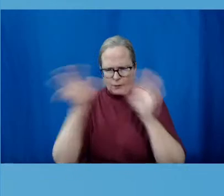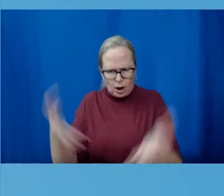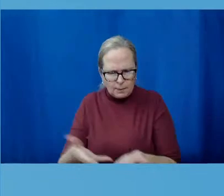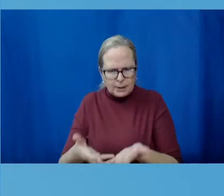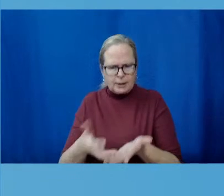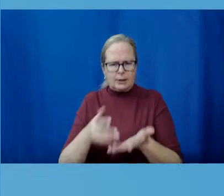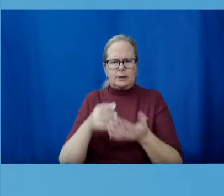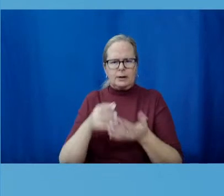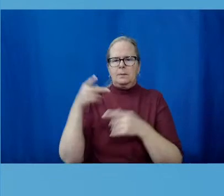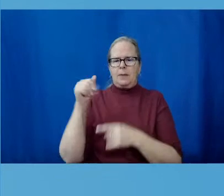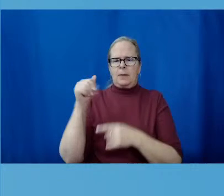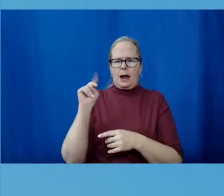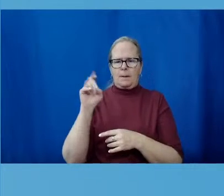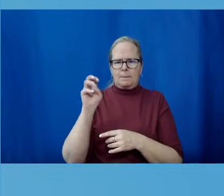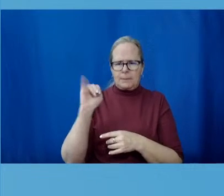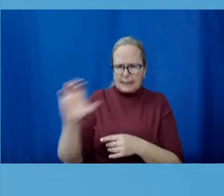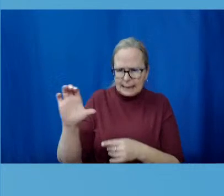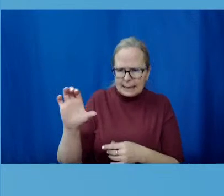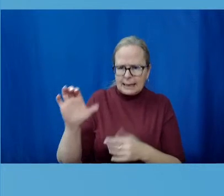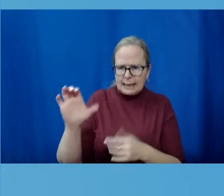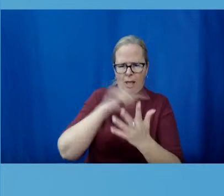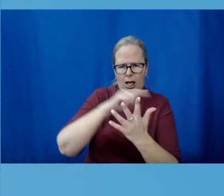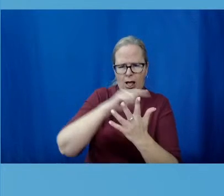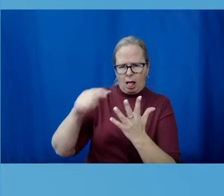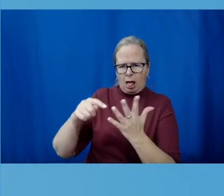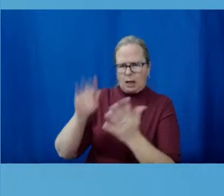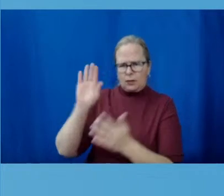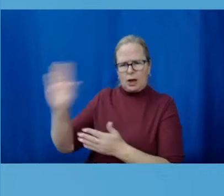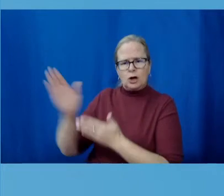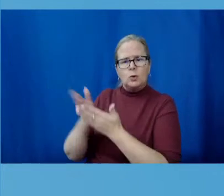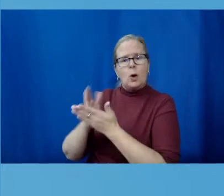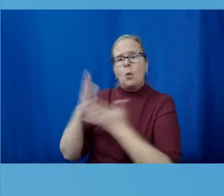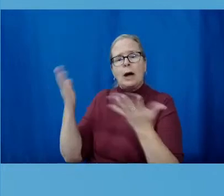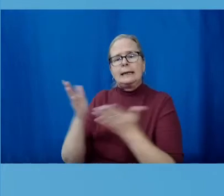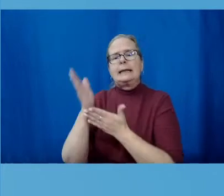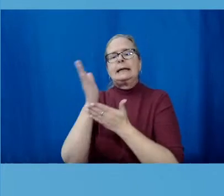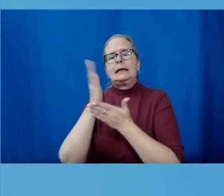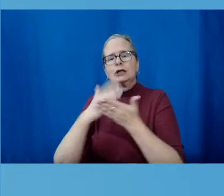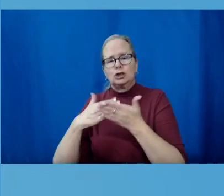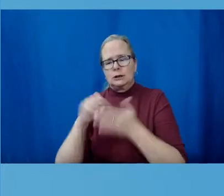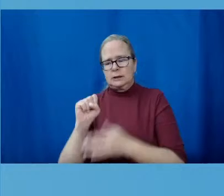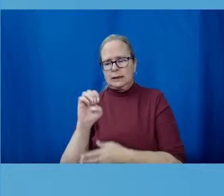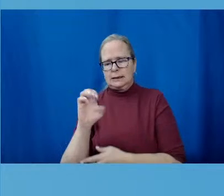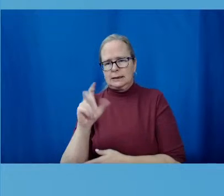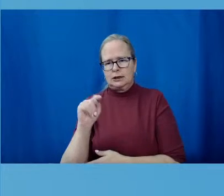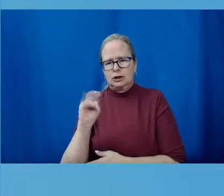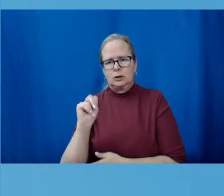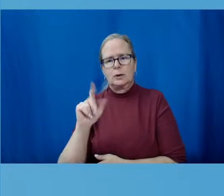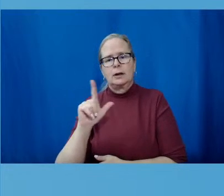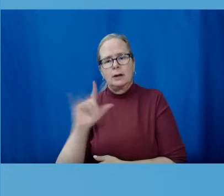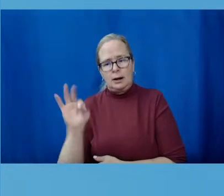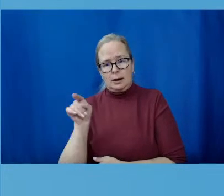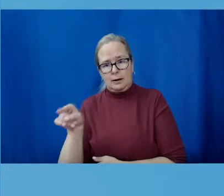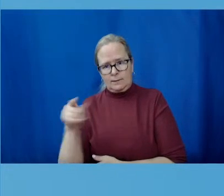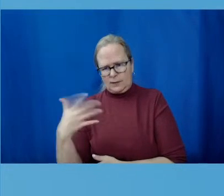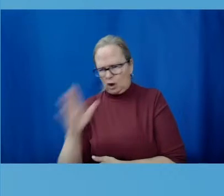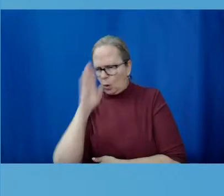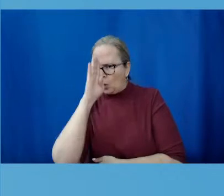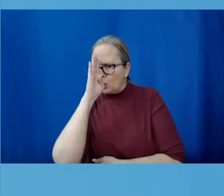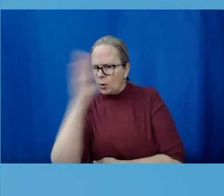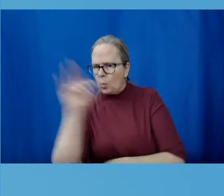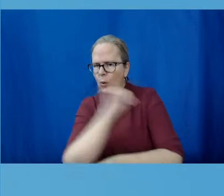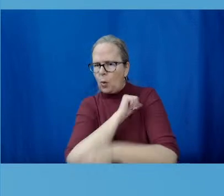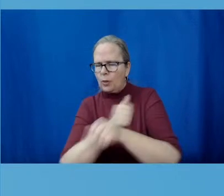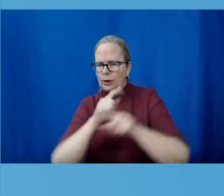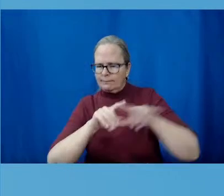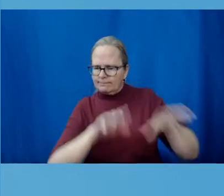Section 29, where she has direct independent authority to act. But, be that as it may, it is confusing for